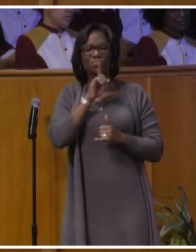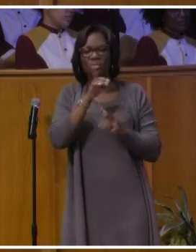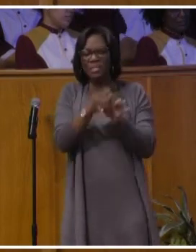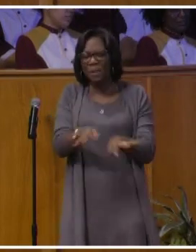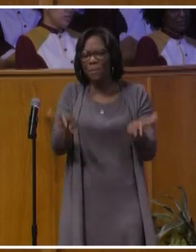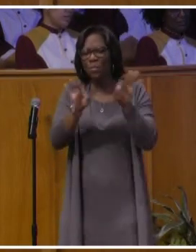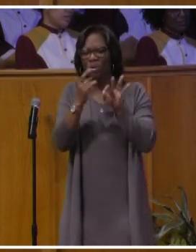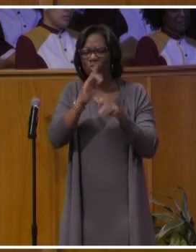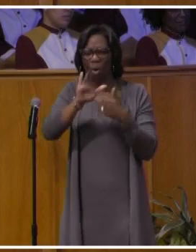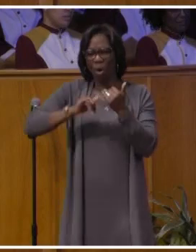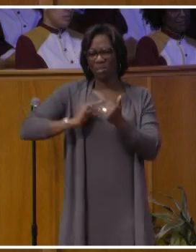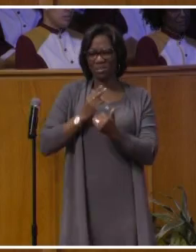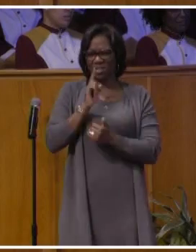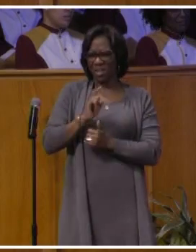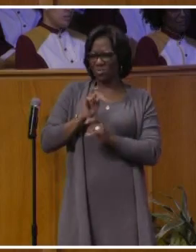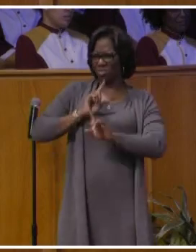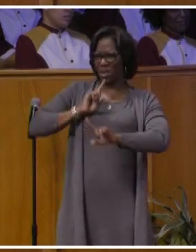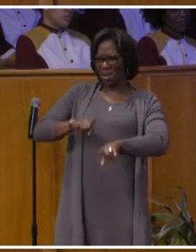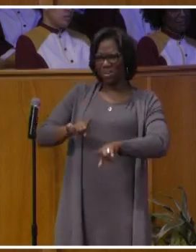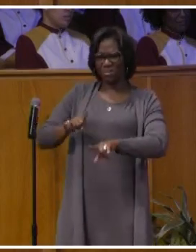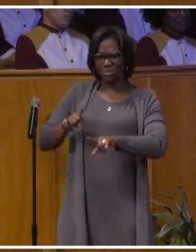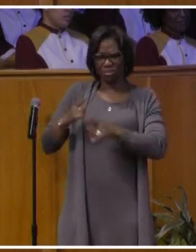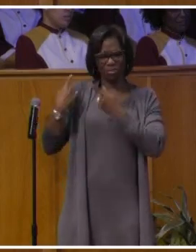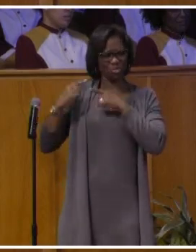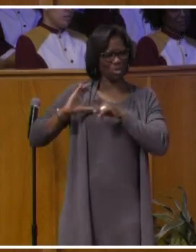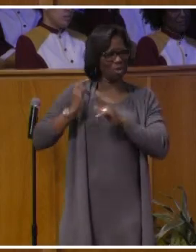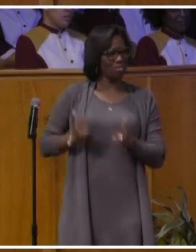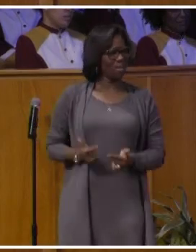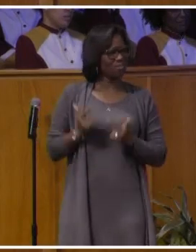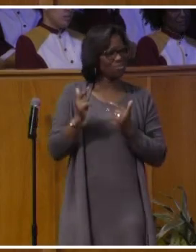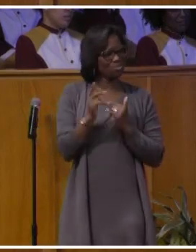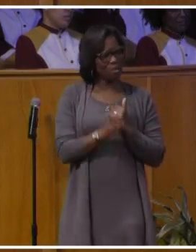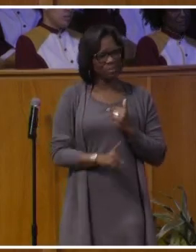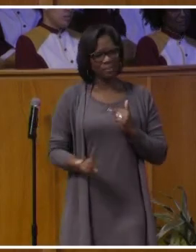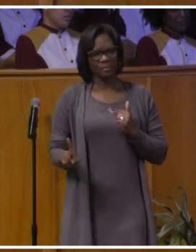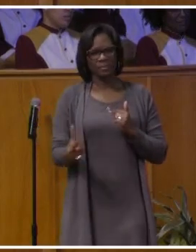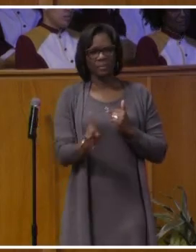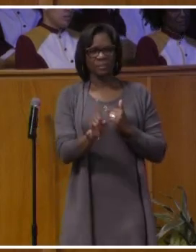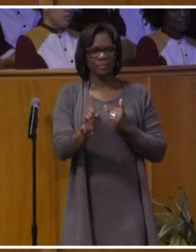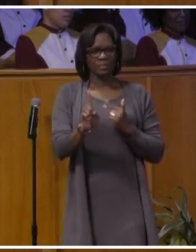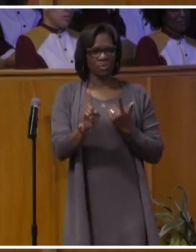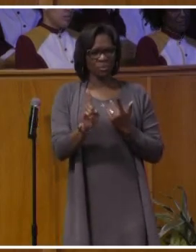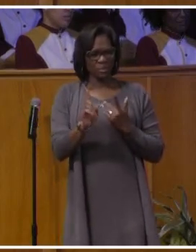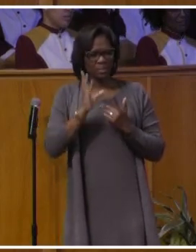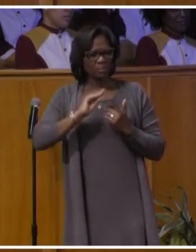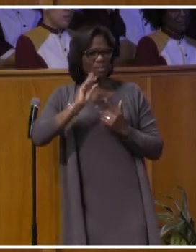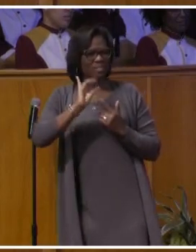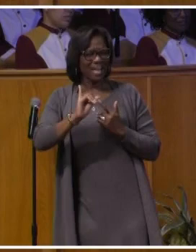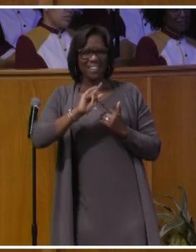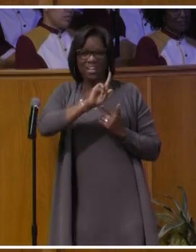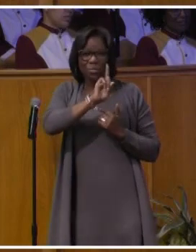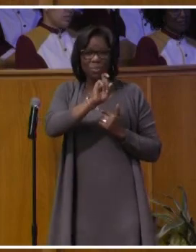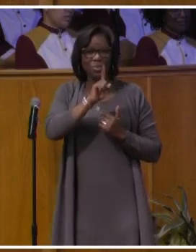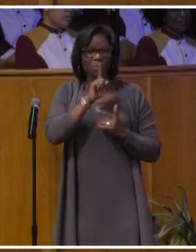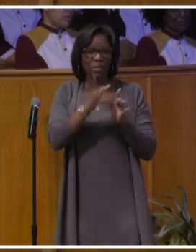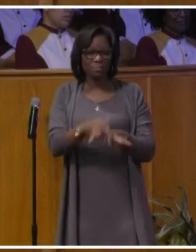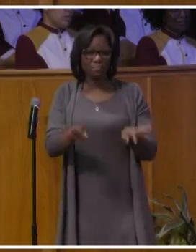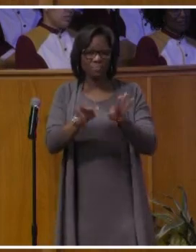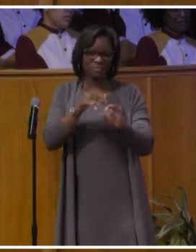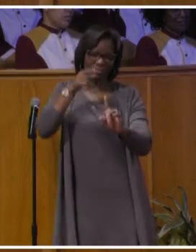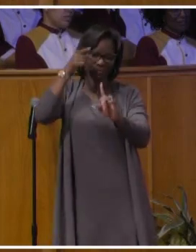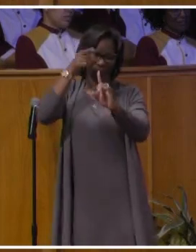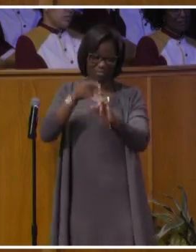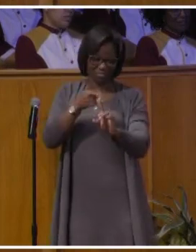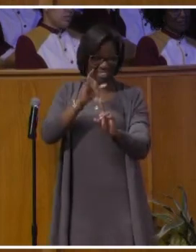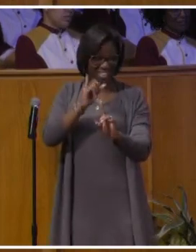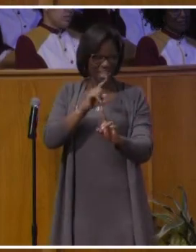question that all of us must answer along this life journey. And it is the question that drives the saga